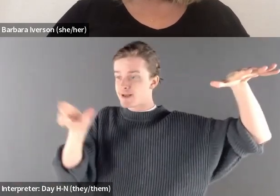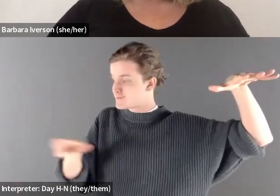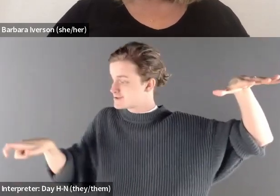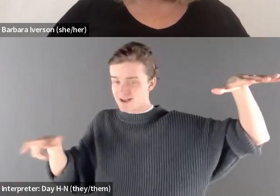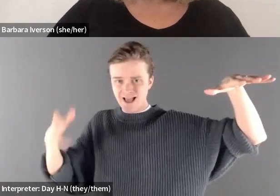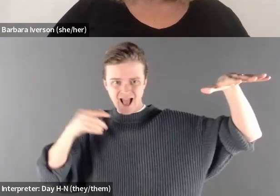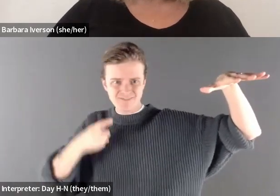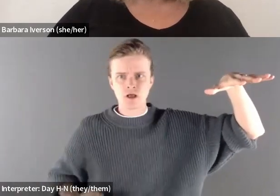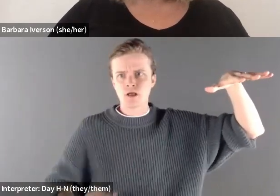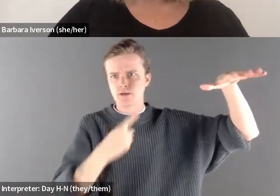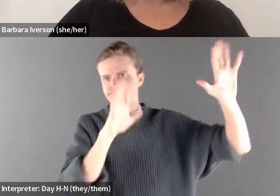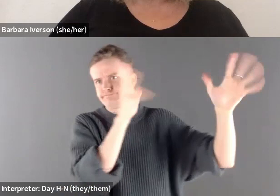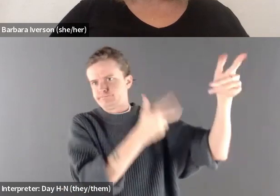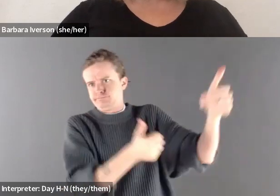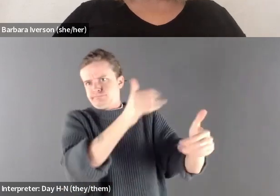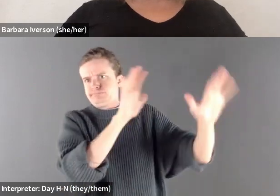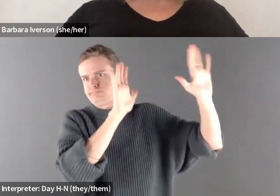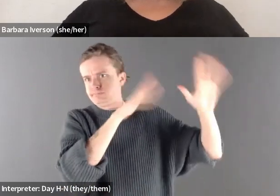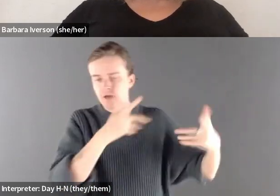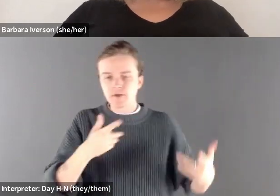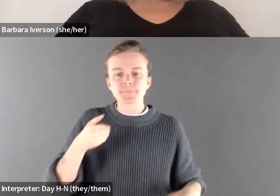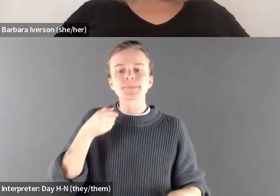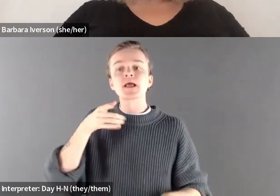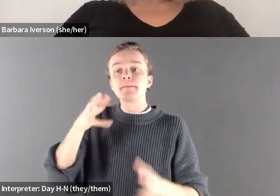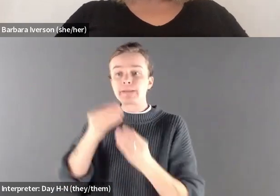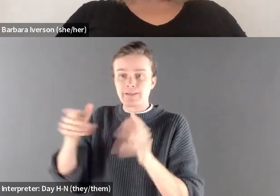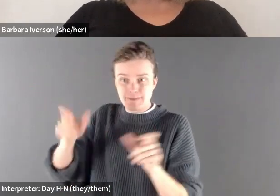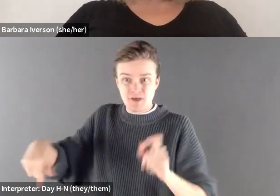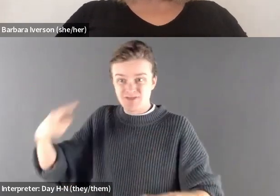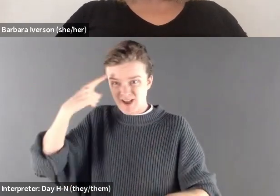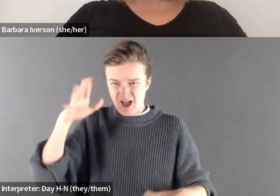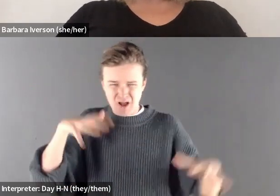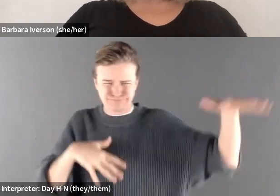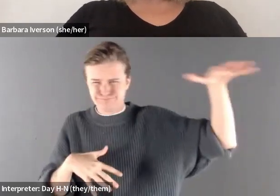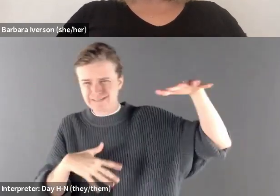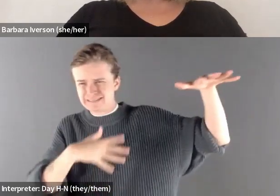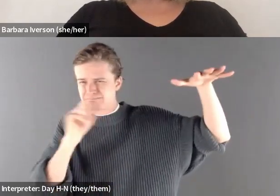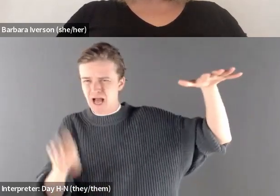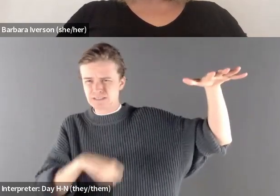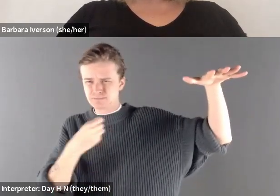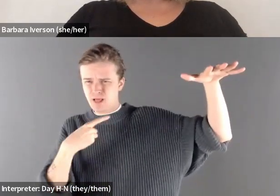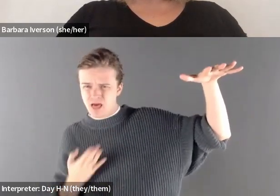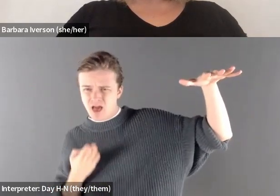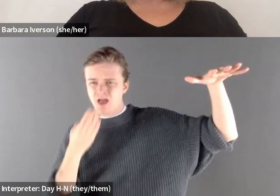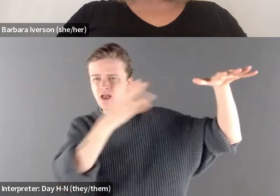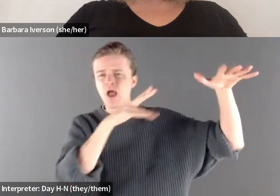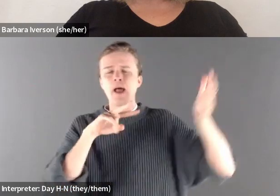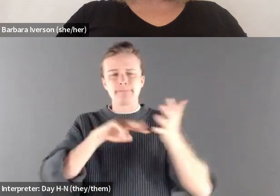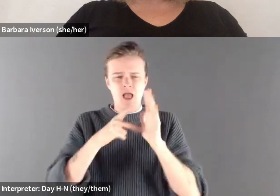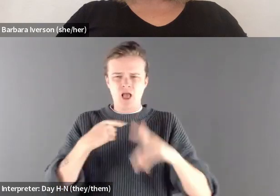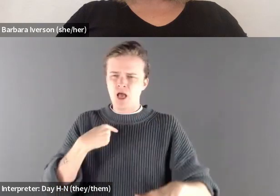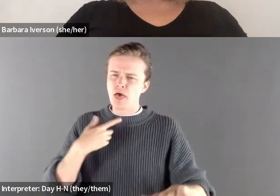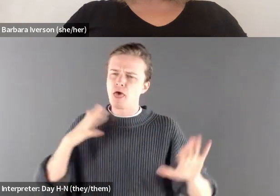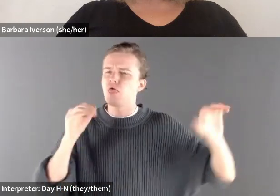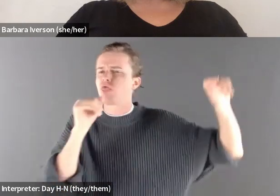big gap between you and attaining the knowledge that even qualifies you to look at certain systems, then you're far less likely to engage in debates and